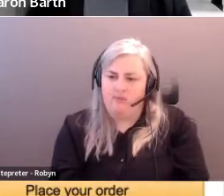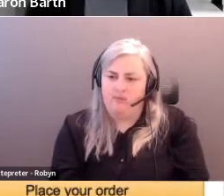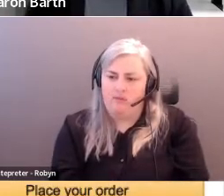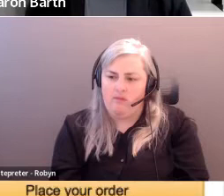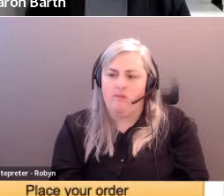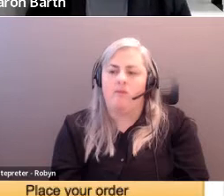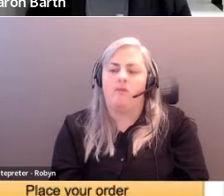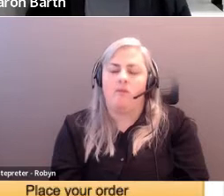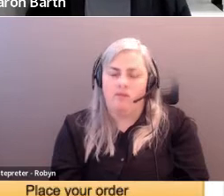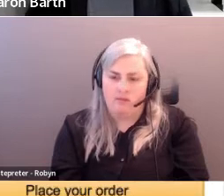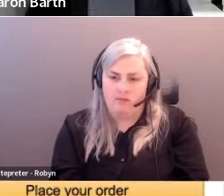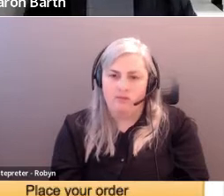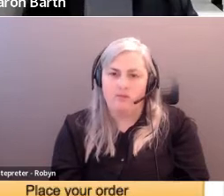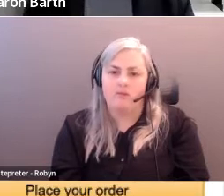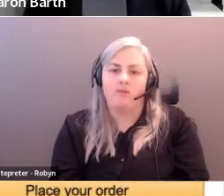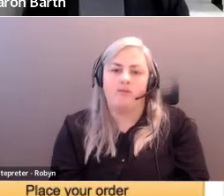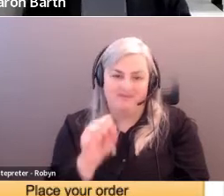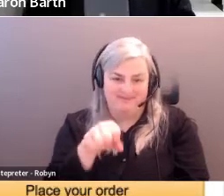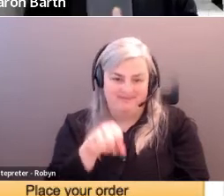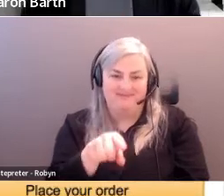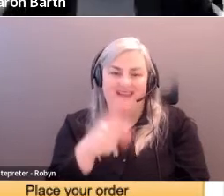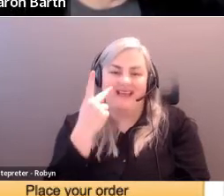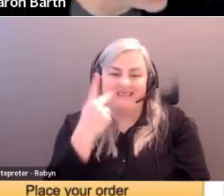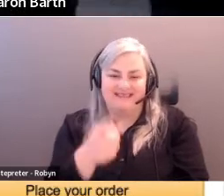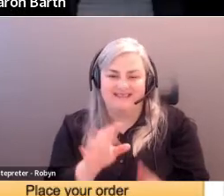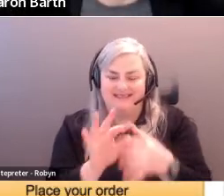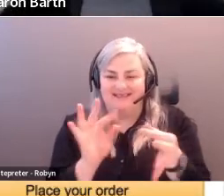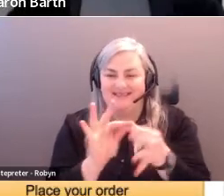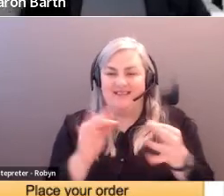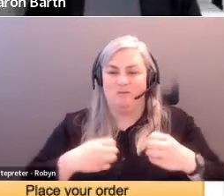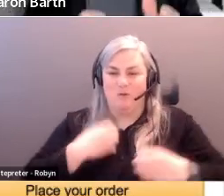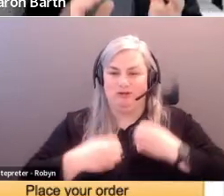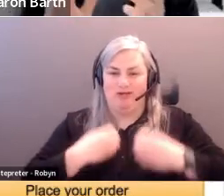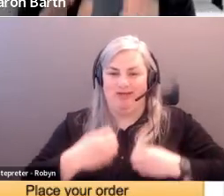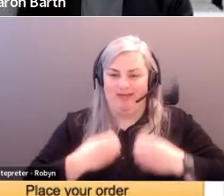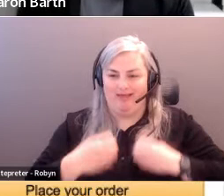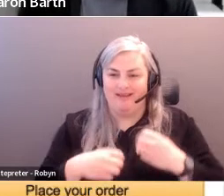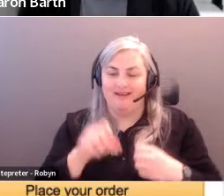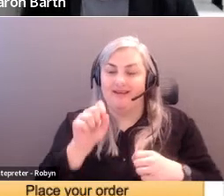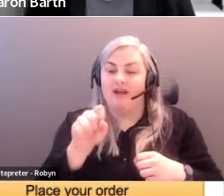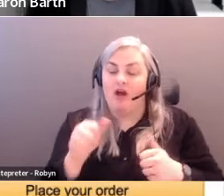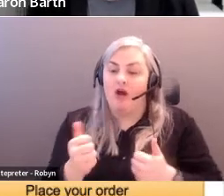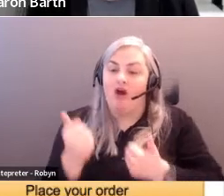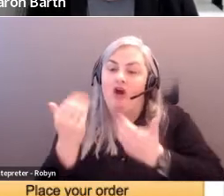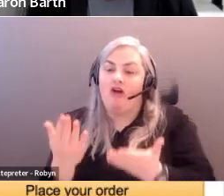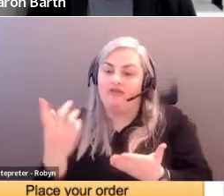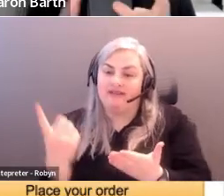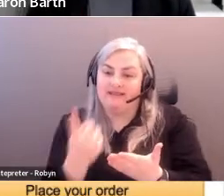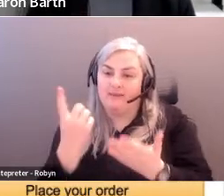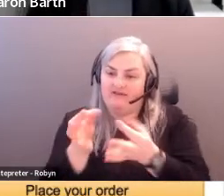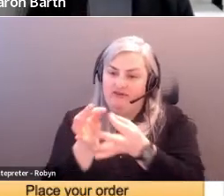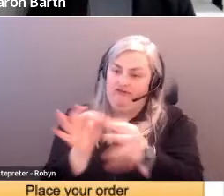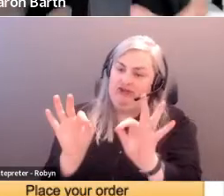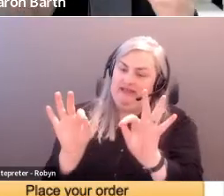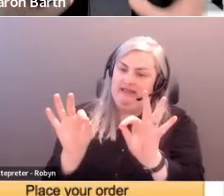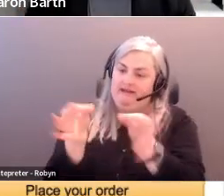Yeah, so by offering, I see someone already wrote it, emotional selling. So they're offering you something free. So